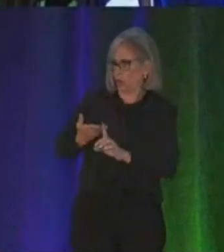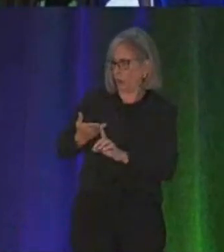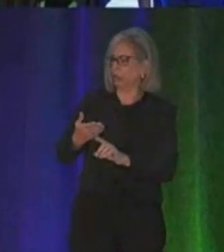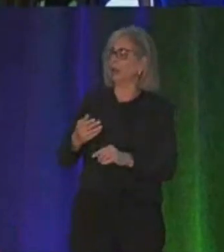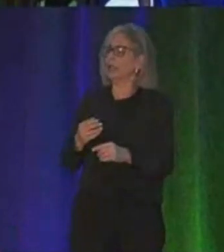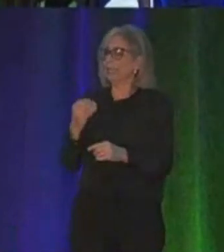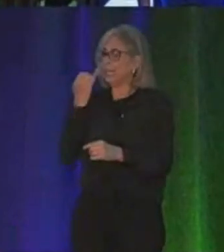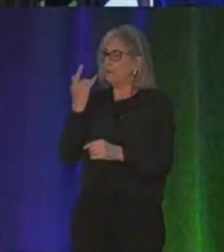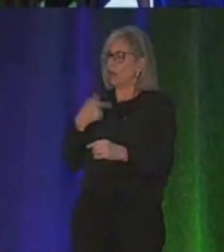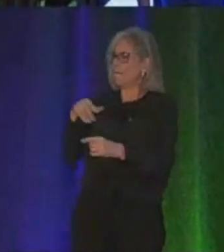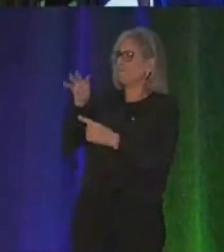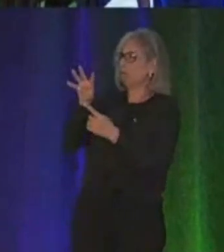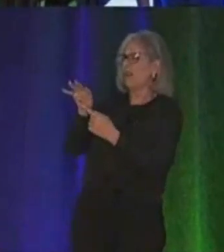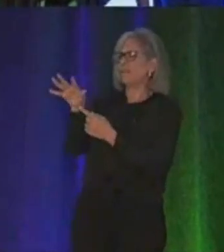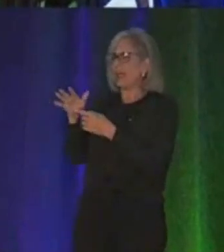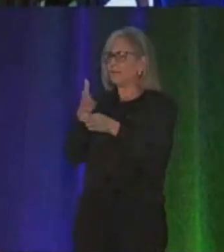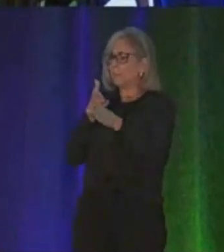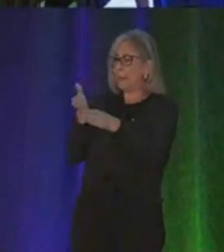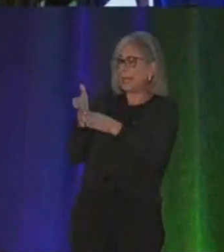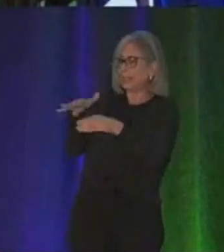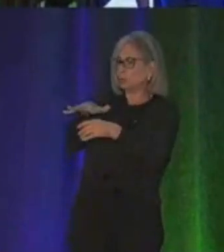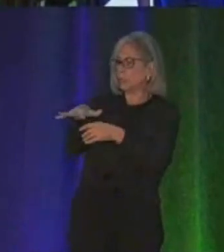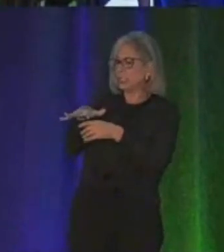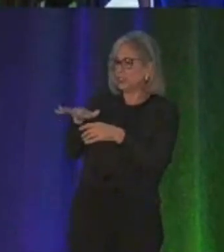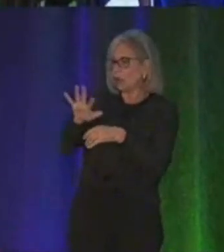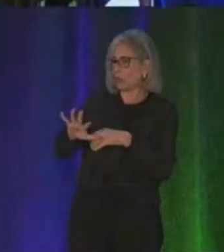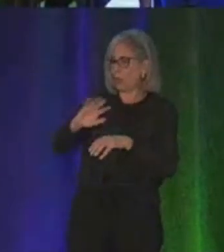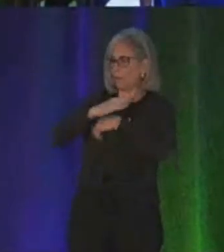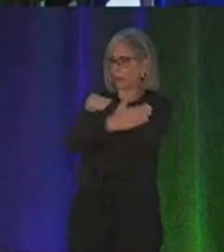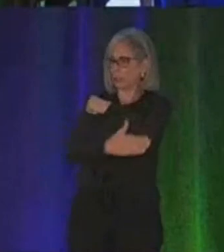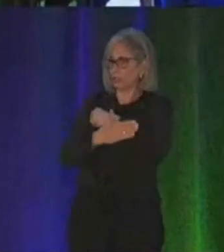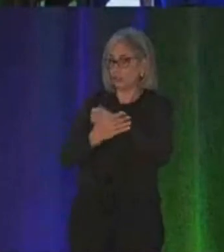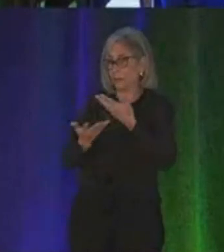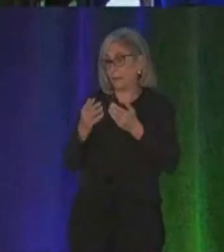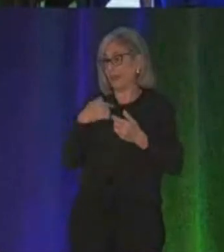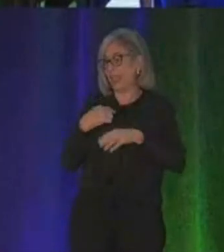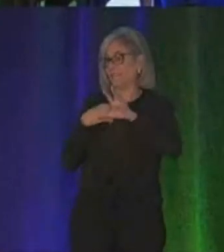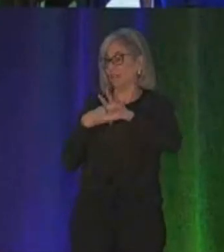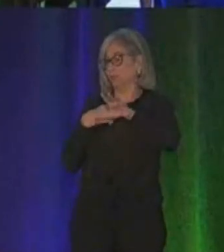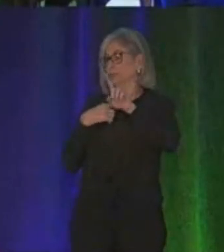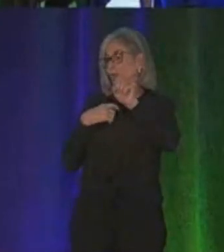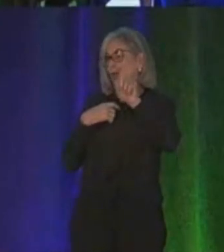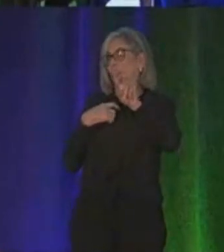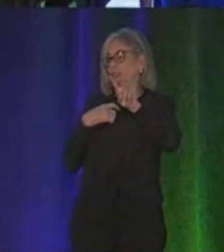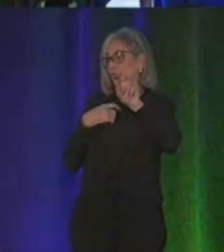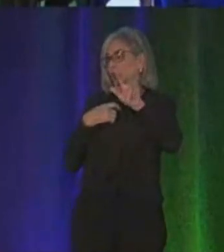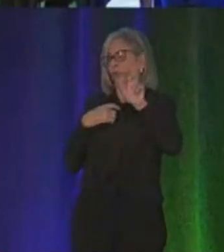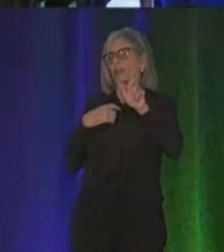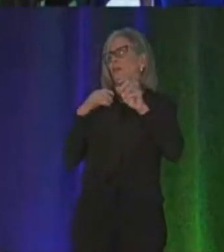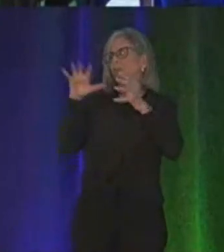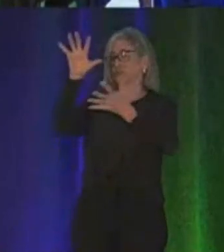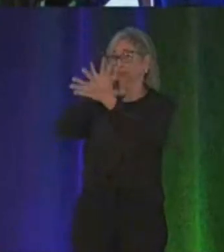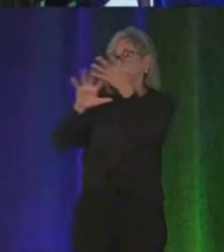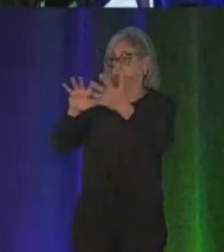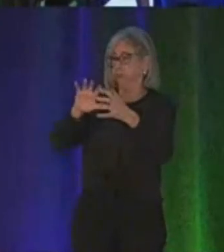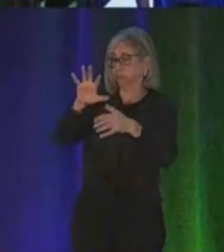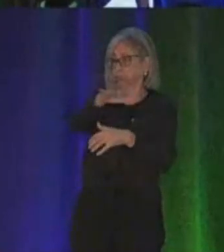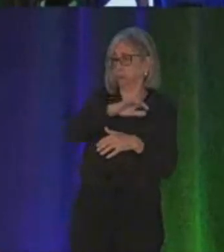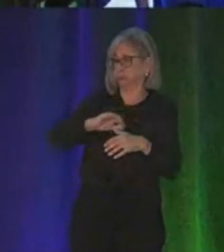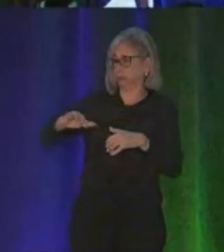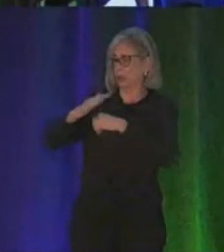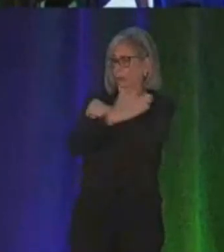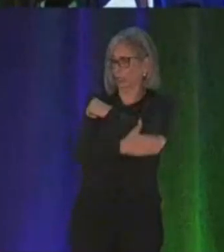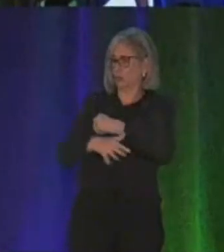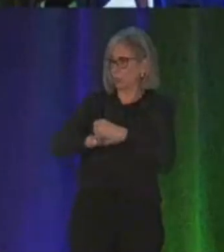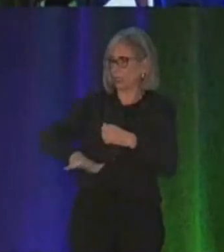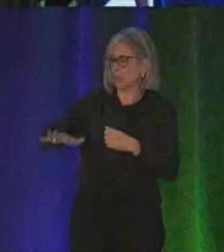like 4 or 5 main regions in the country, they might have like hundreds of CloudFront locations across the country. So these locations